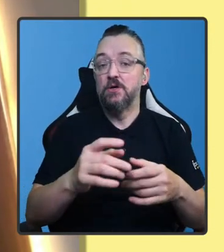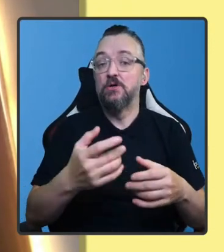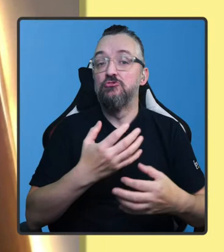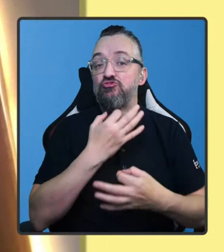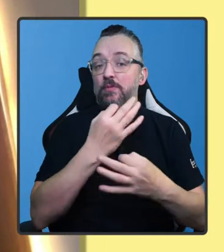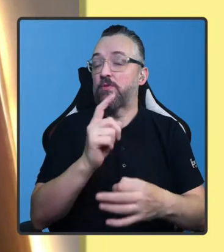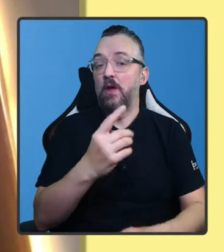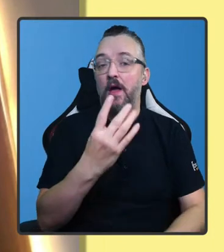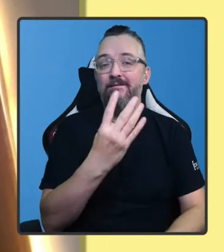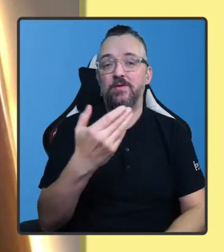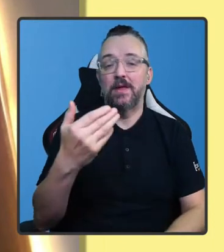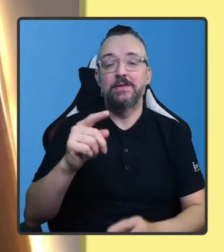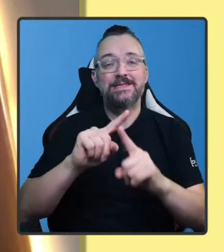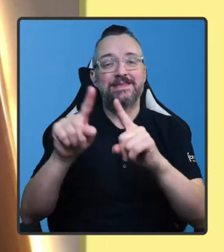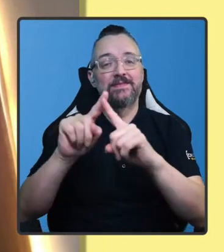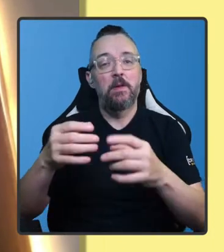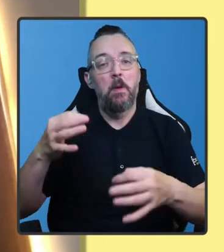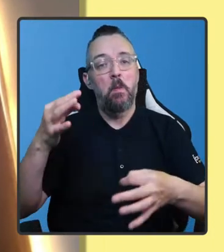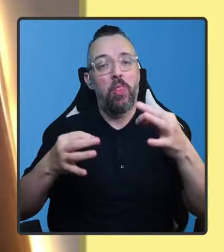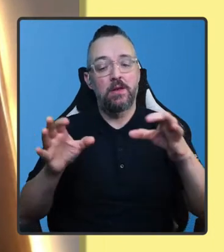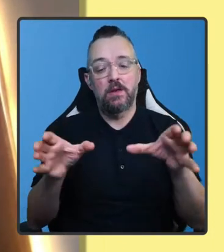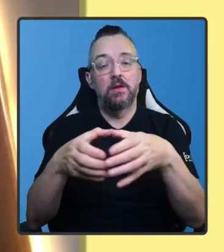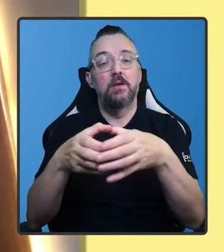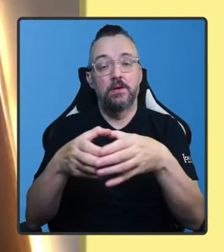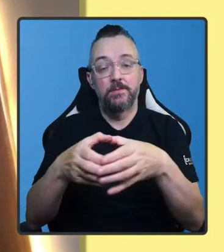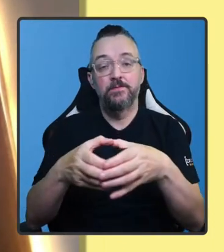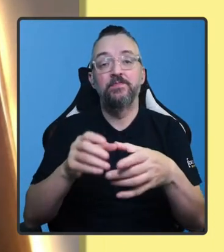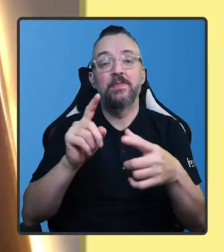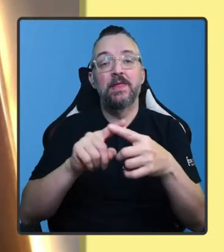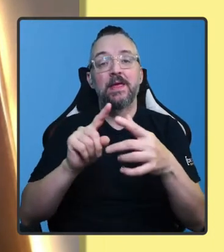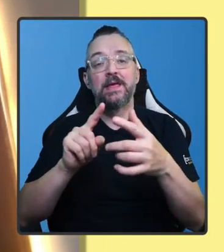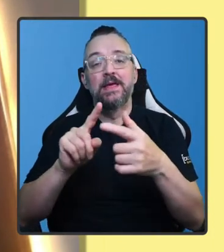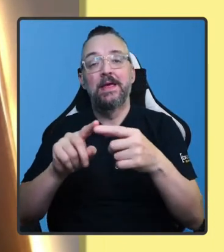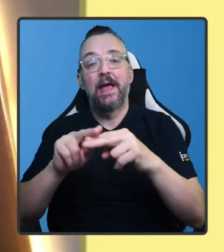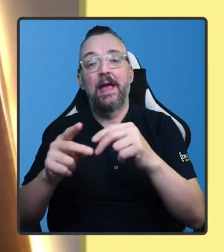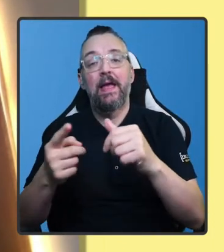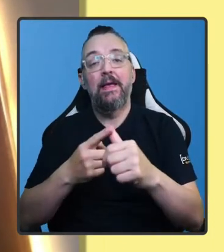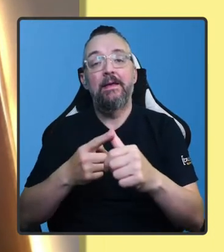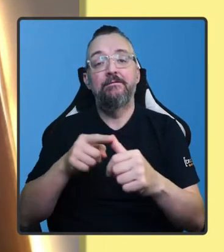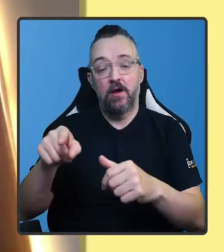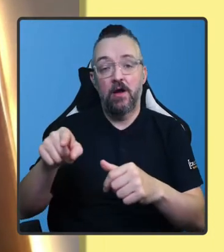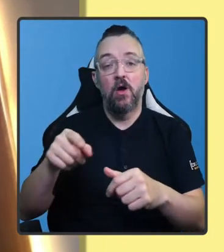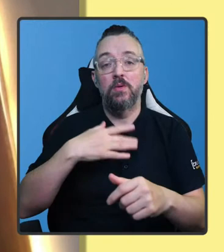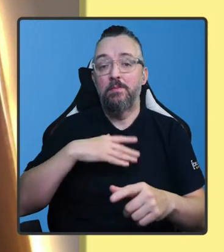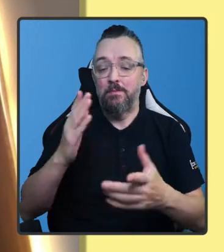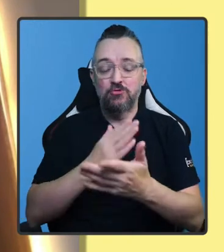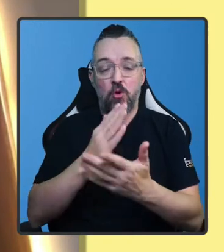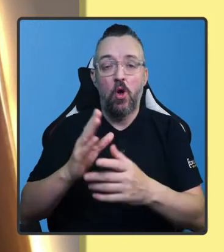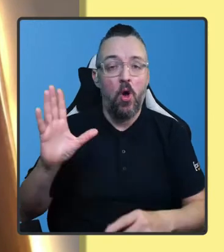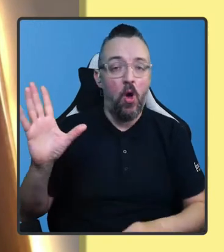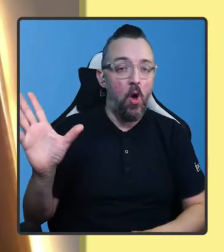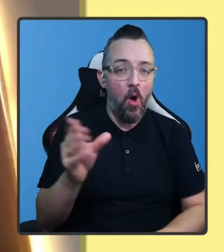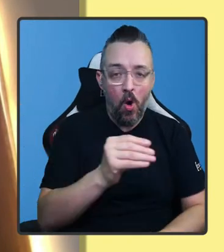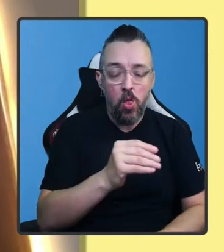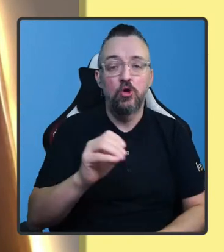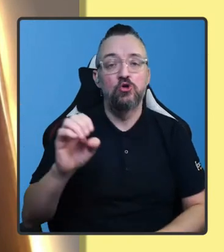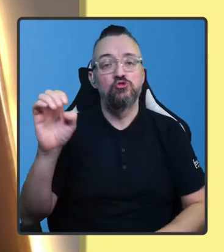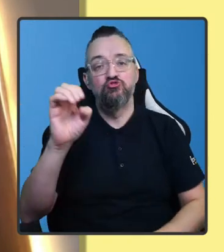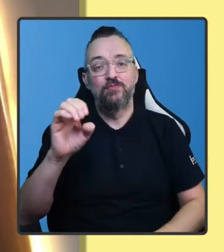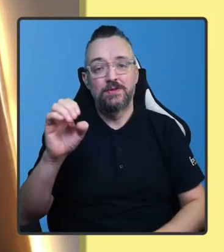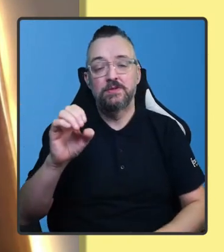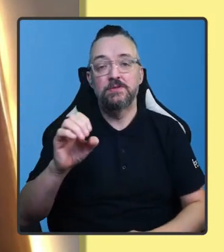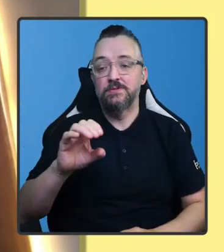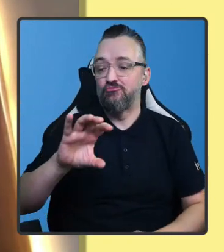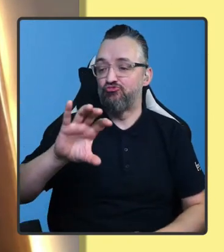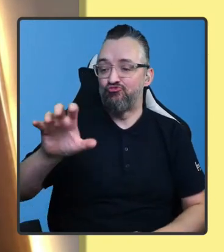across 19 states. IFA is committed to ensuring that all European stateless nations and regions have a voice